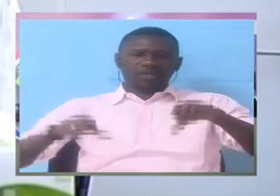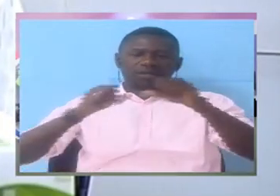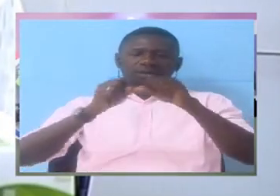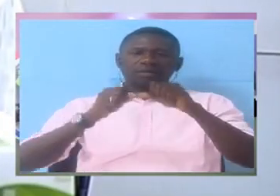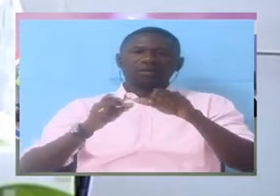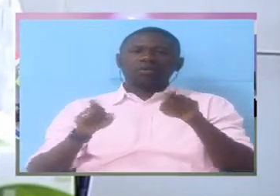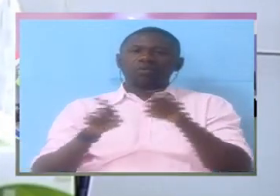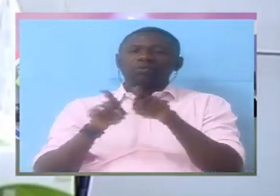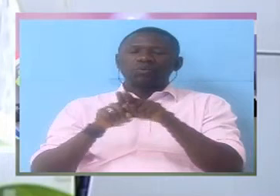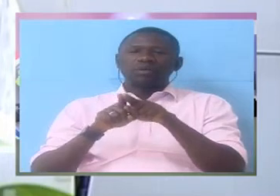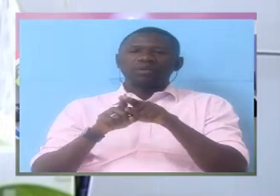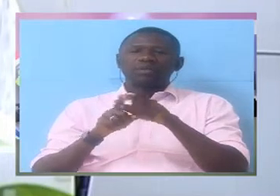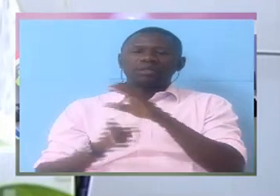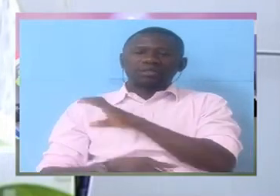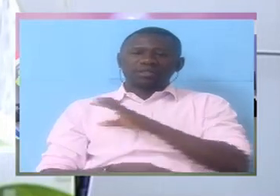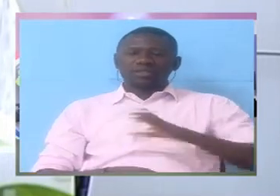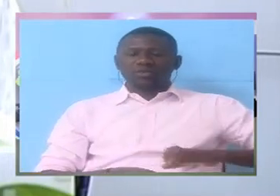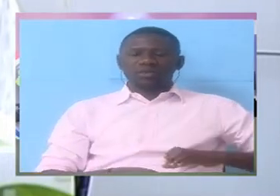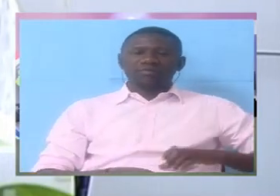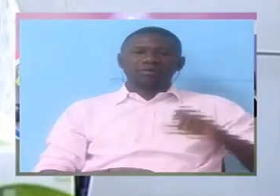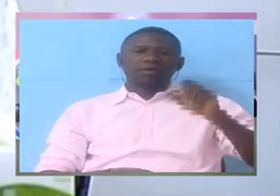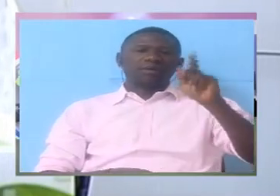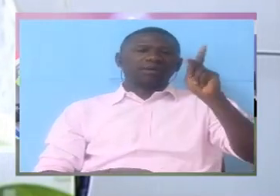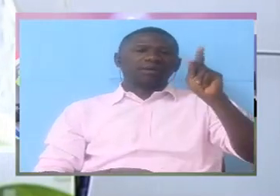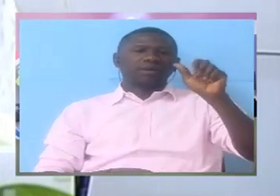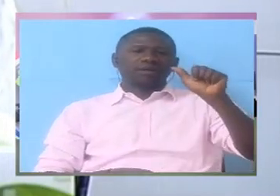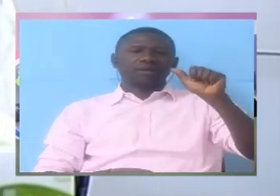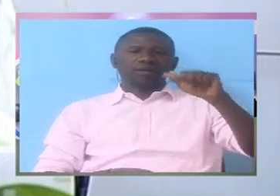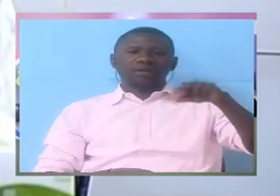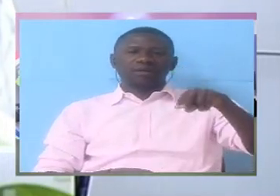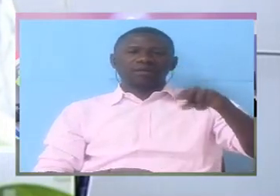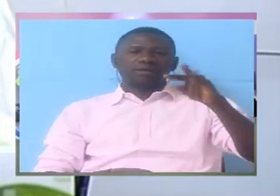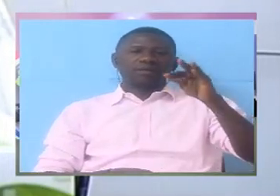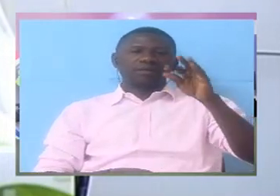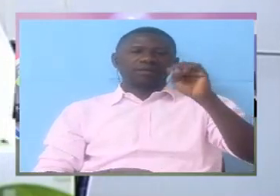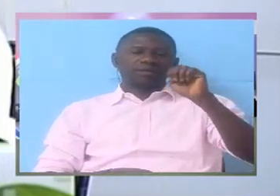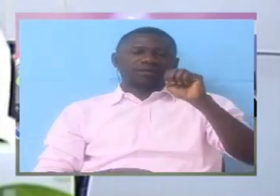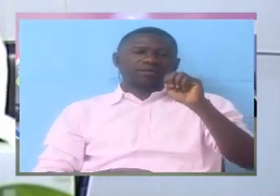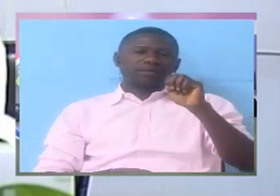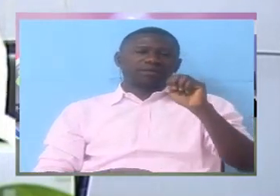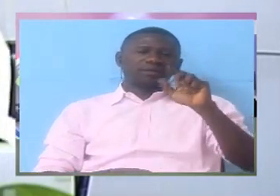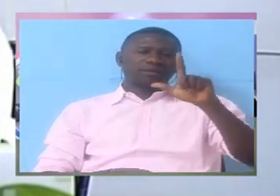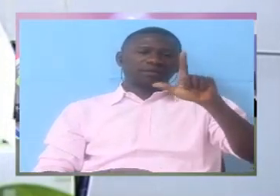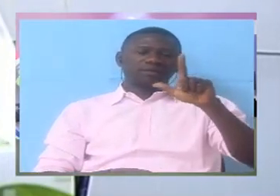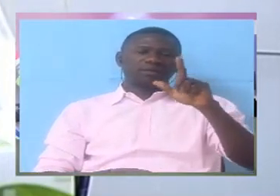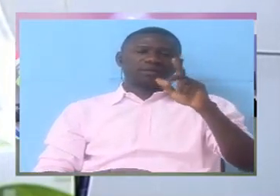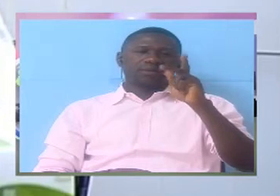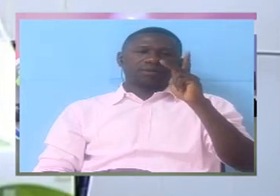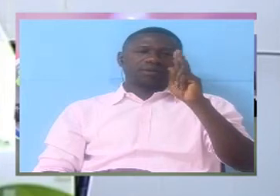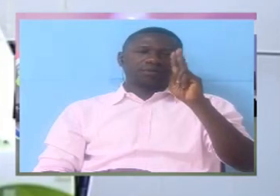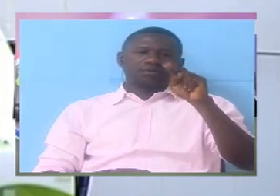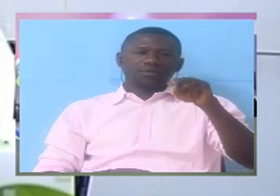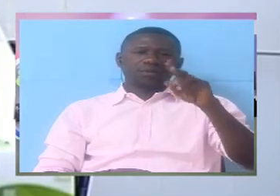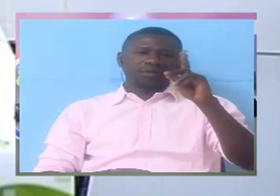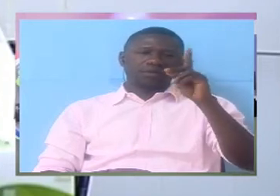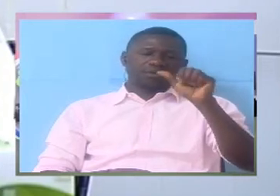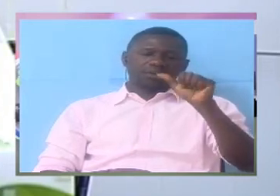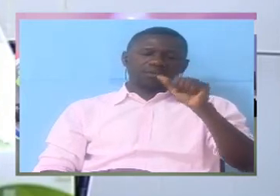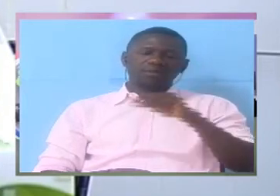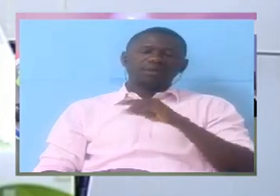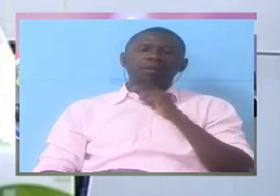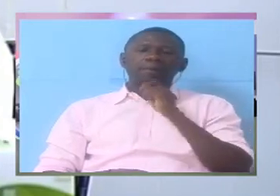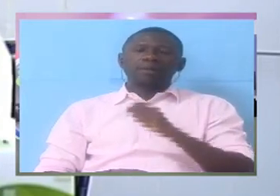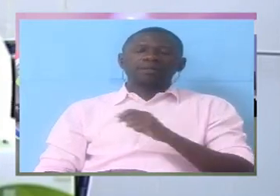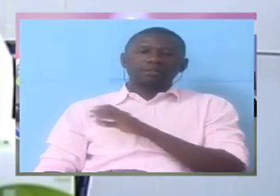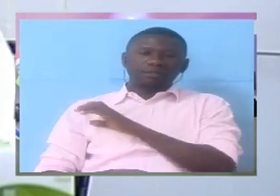the chief of Kantel Kunda at the time, Modu Sanyan. Utumo Modu Sanyan non se fote Kantel Kunda na tele ya folon. Yeah, we call